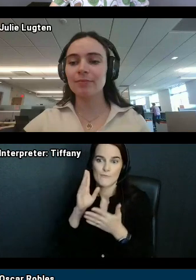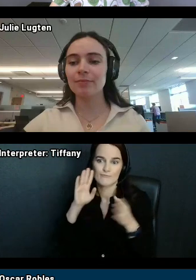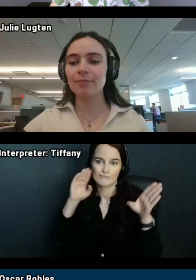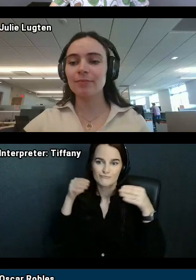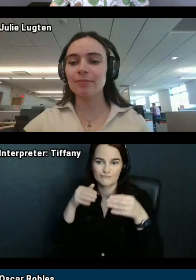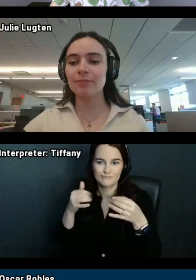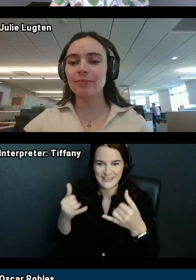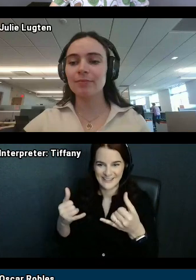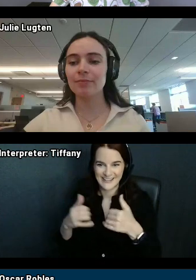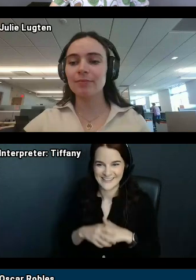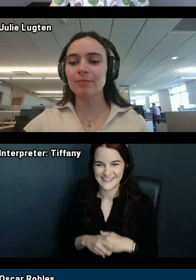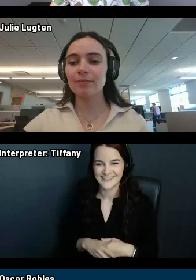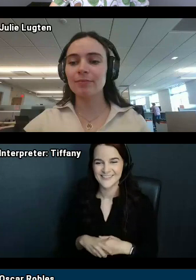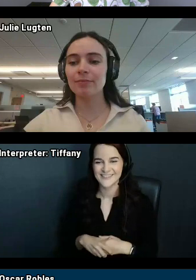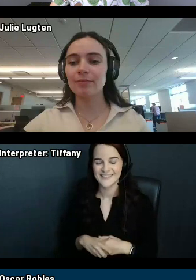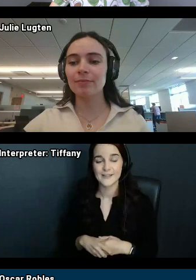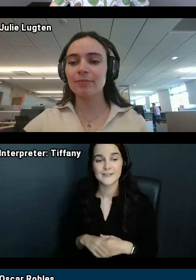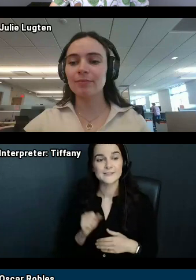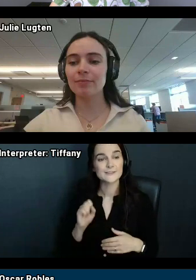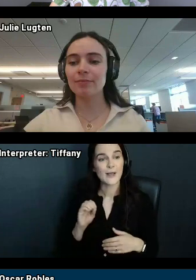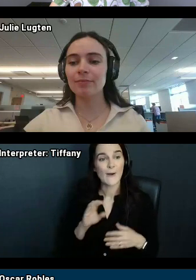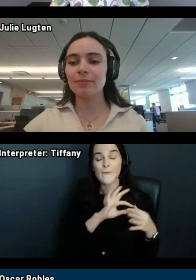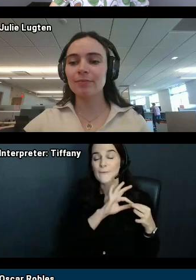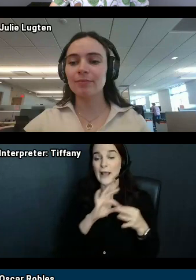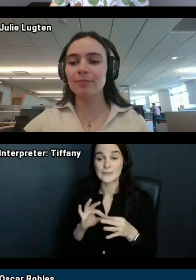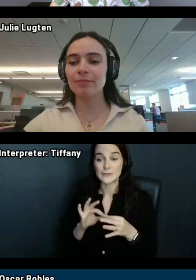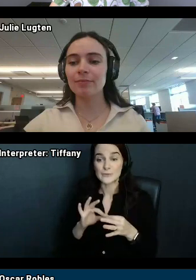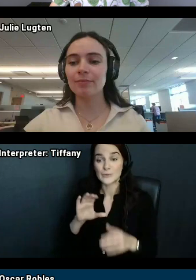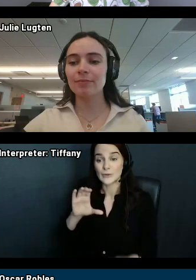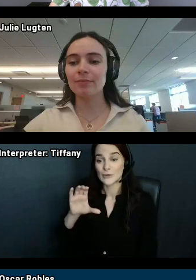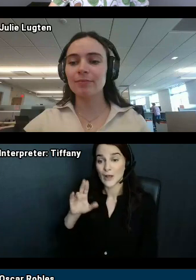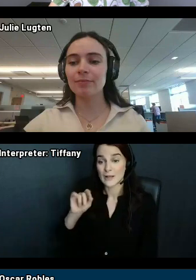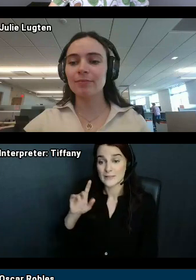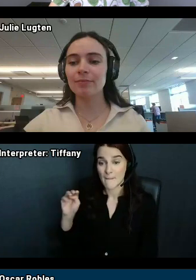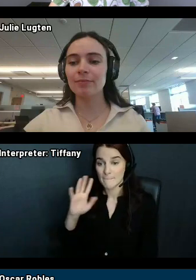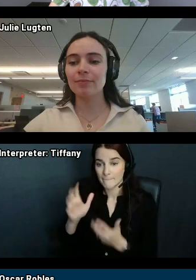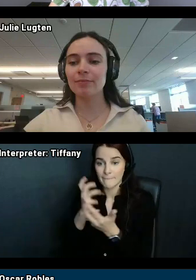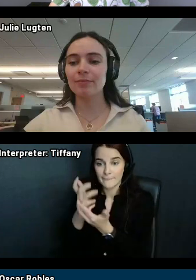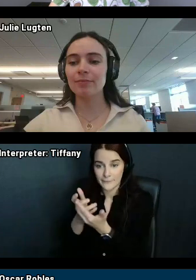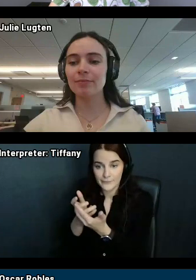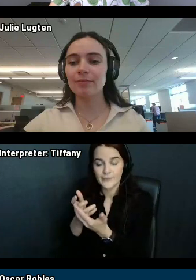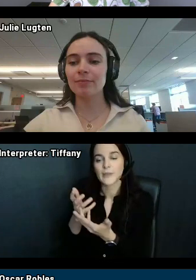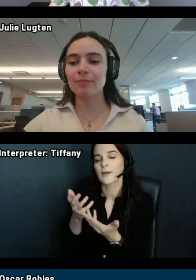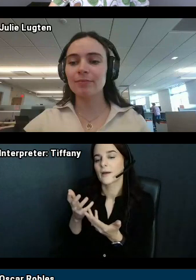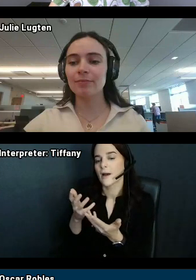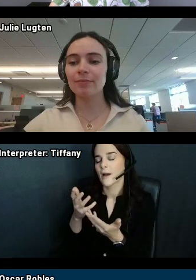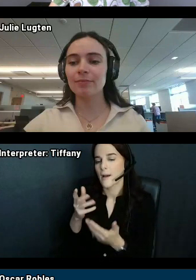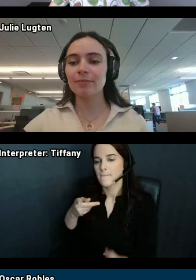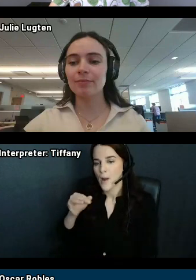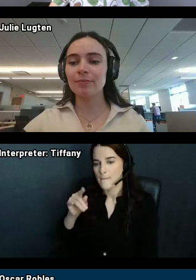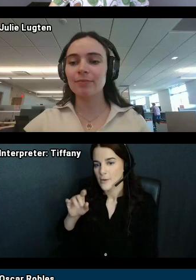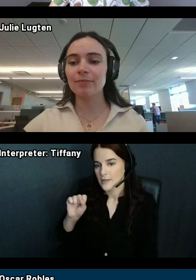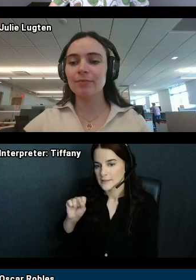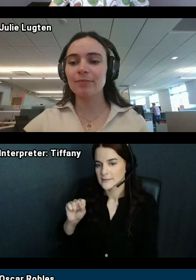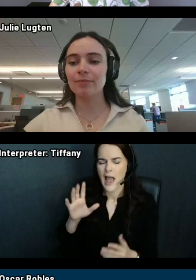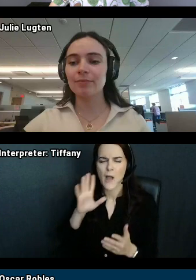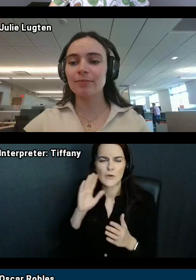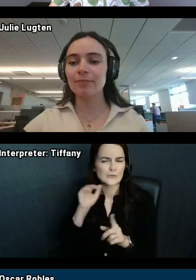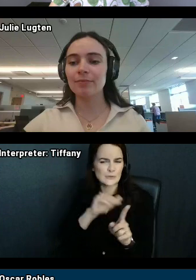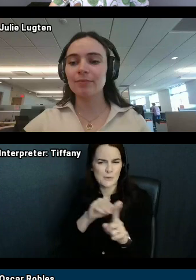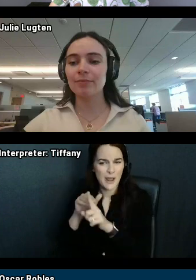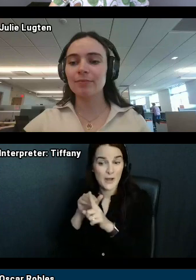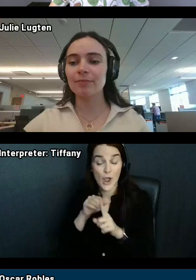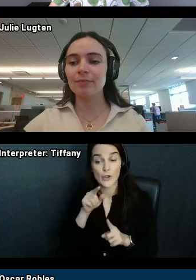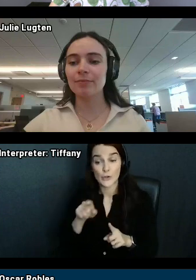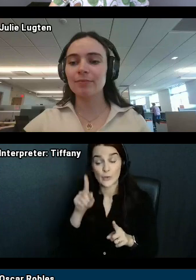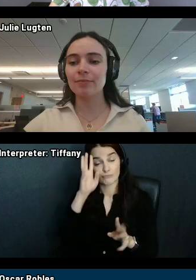So when it comes to things like creating those custom properties, I want to give you guys a reminder. That is, as the architect of your